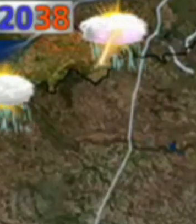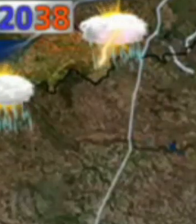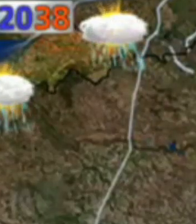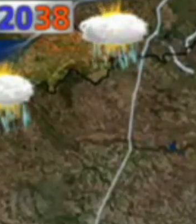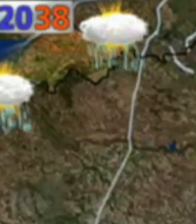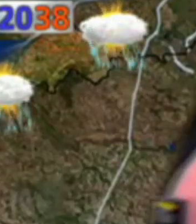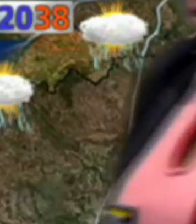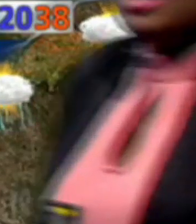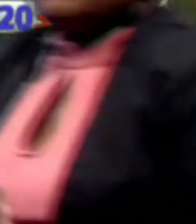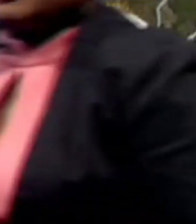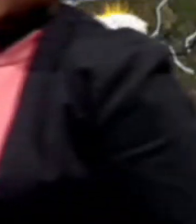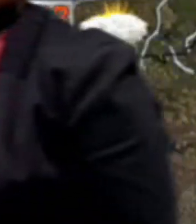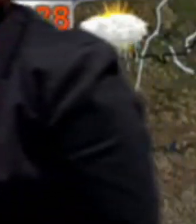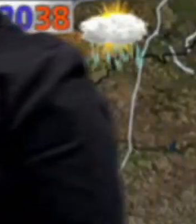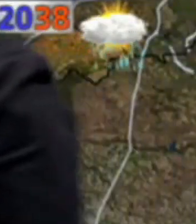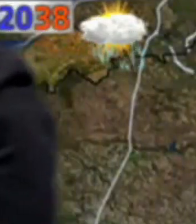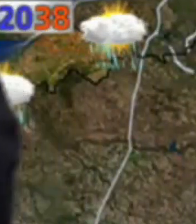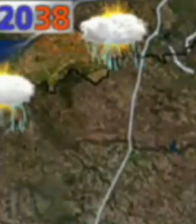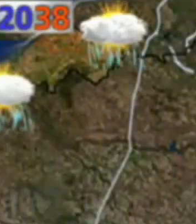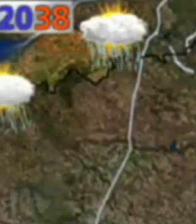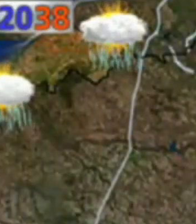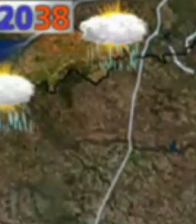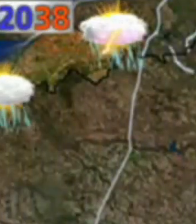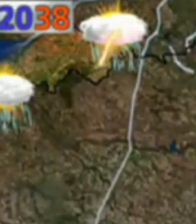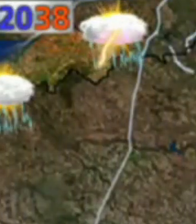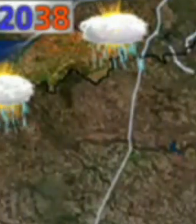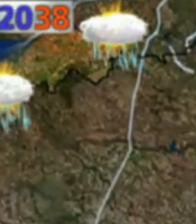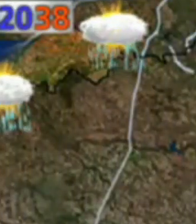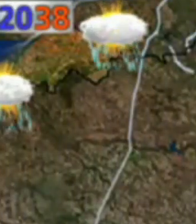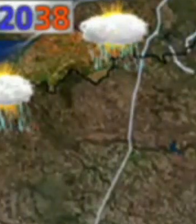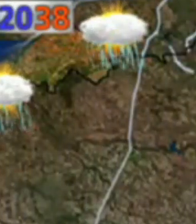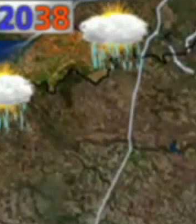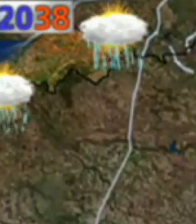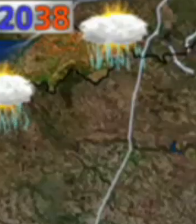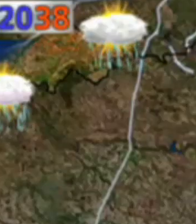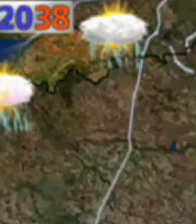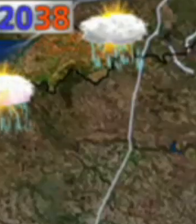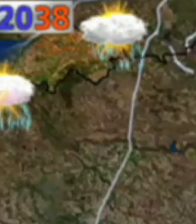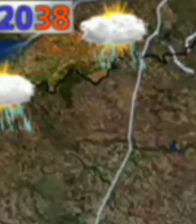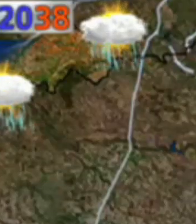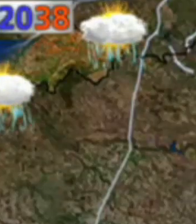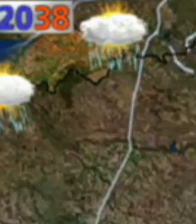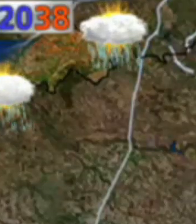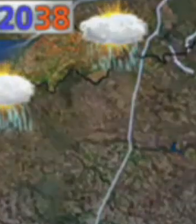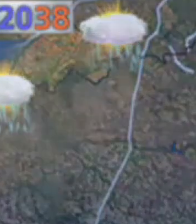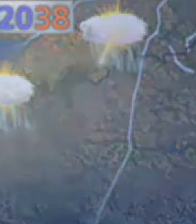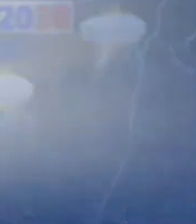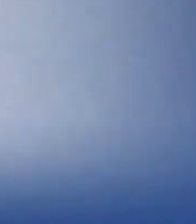35. Mo gaetsho ka gore le go tsoga magoro ga se go latlhana re kopane mo nakong e tlang a nne boroko.